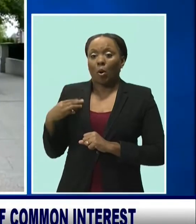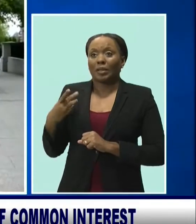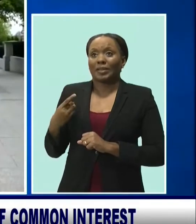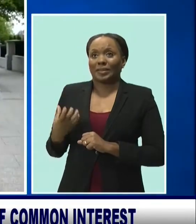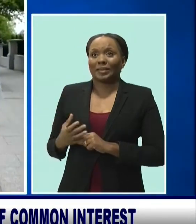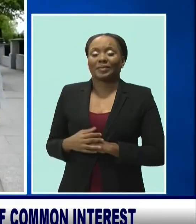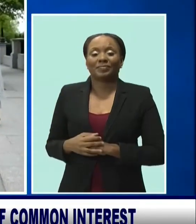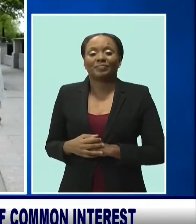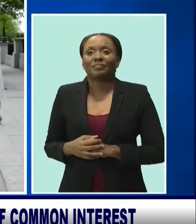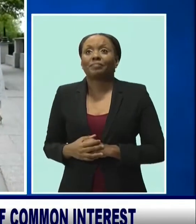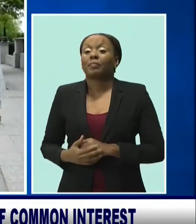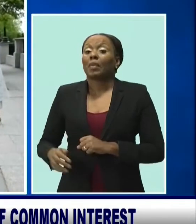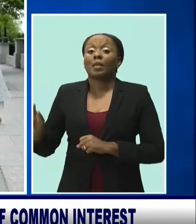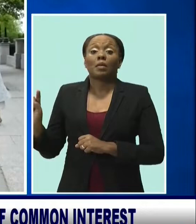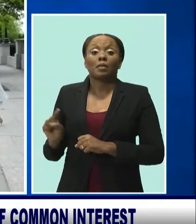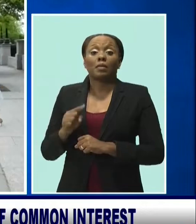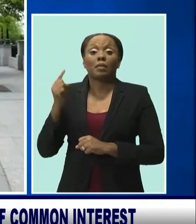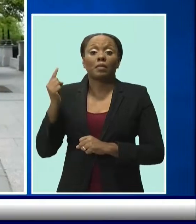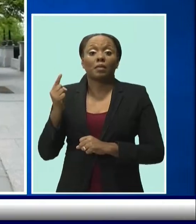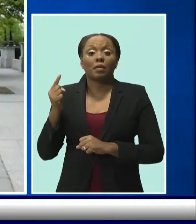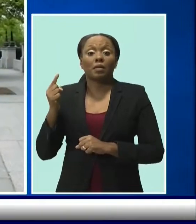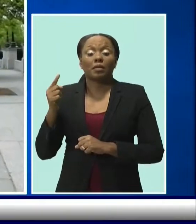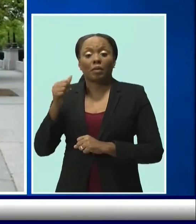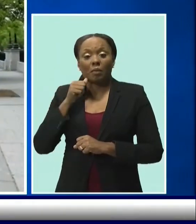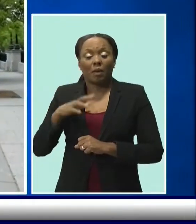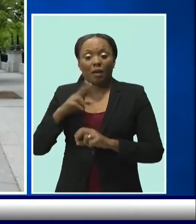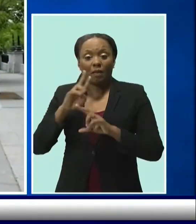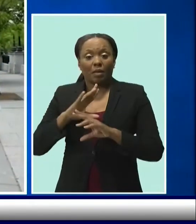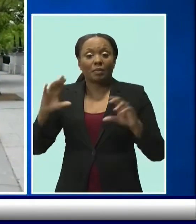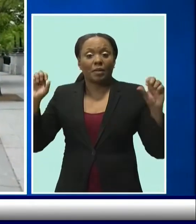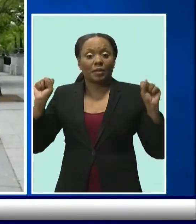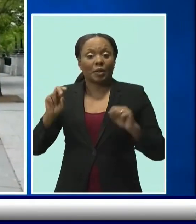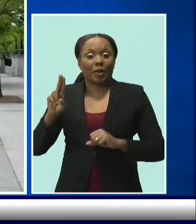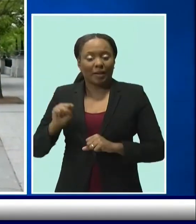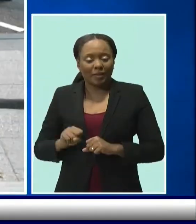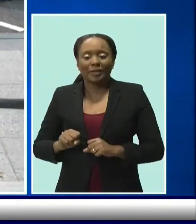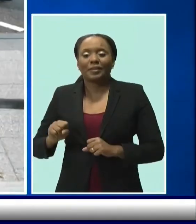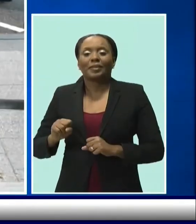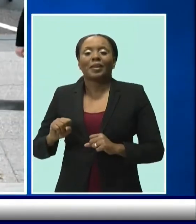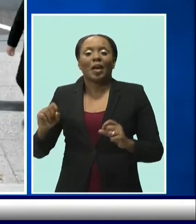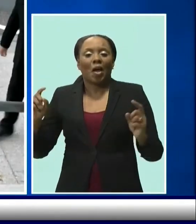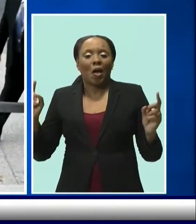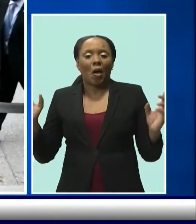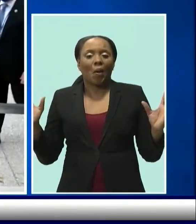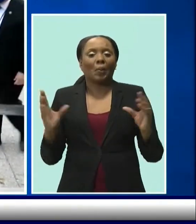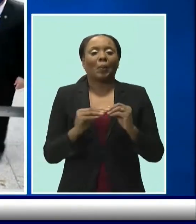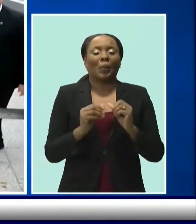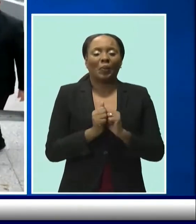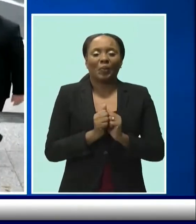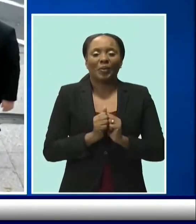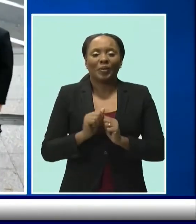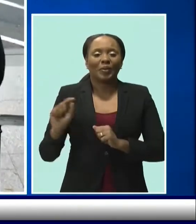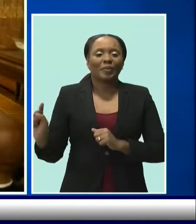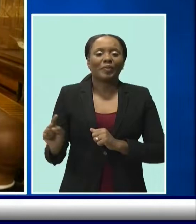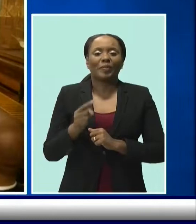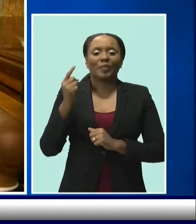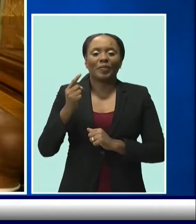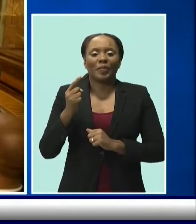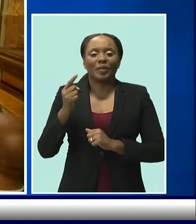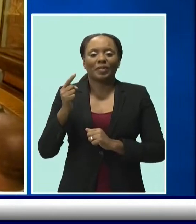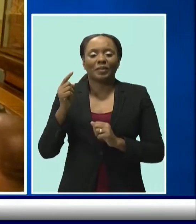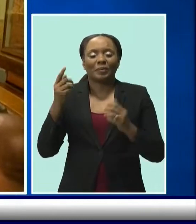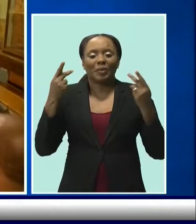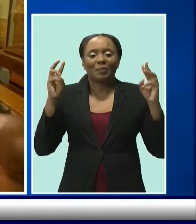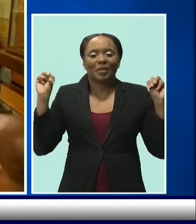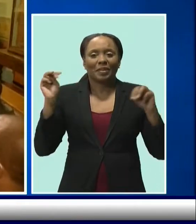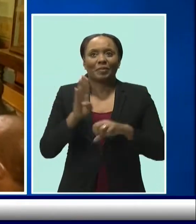vice president of the United States meeting with the first female prime minister of Barbados did not go unnoticed. Pictures taken